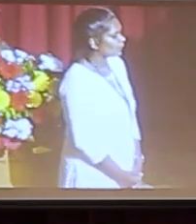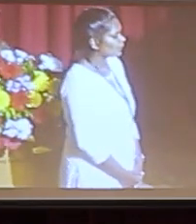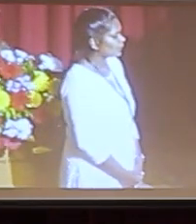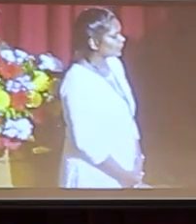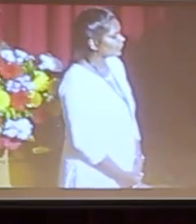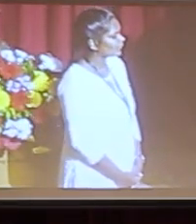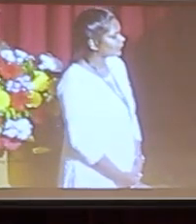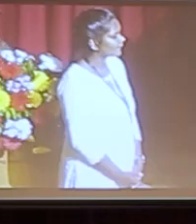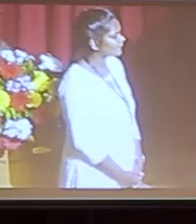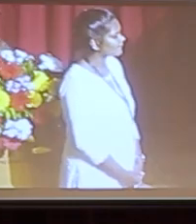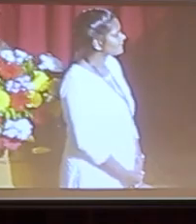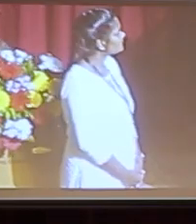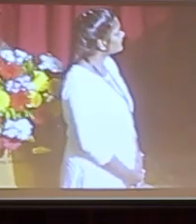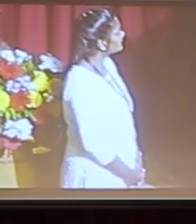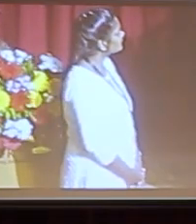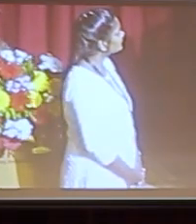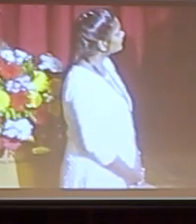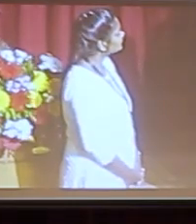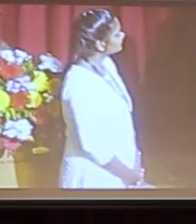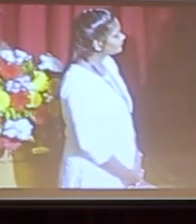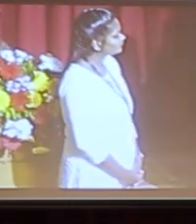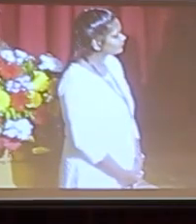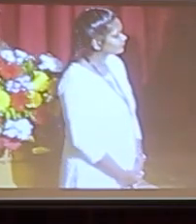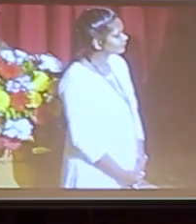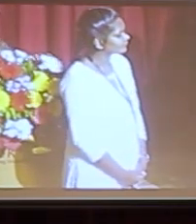This meeting.